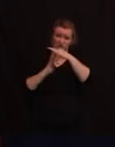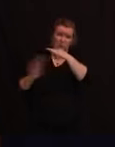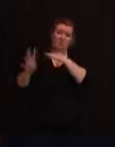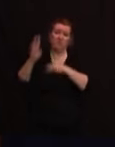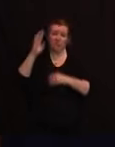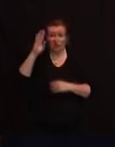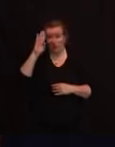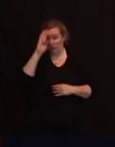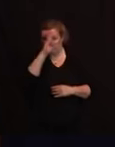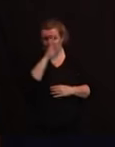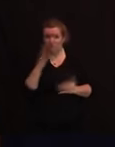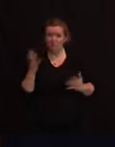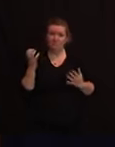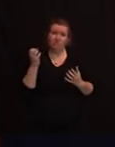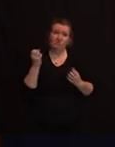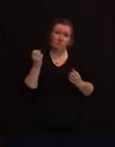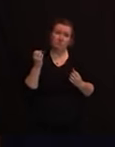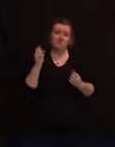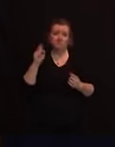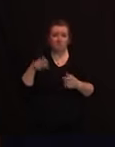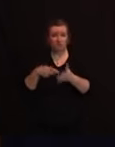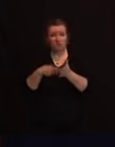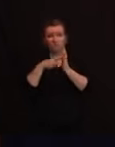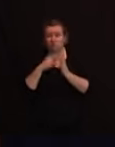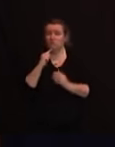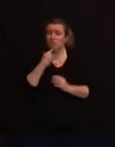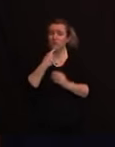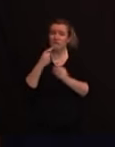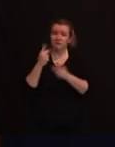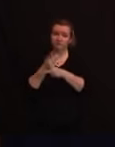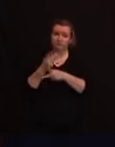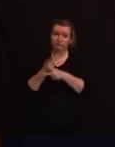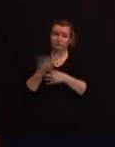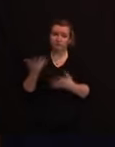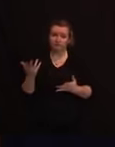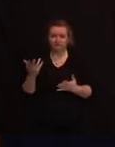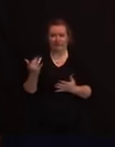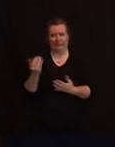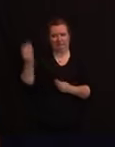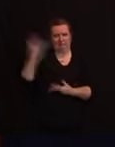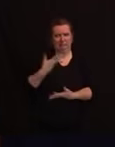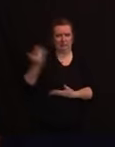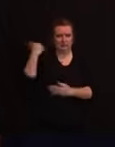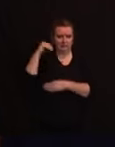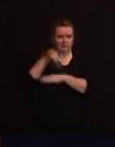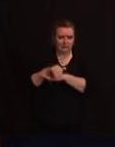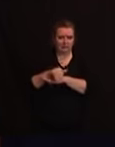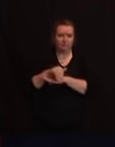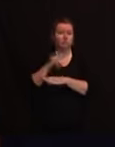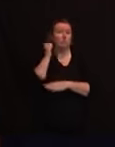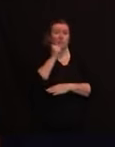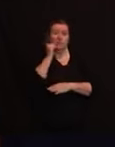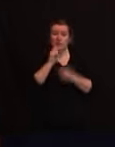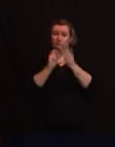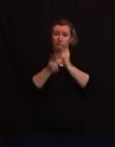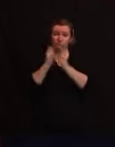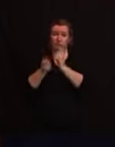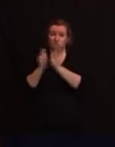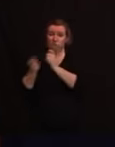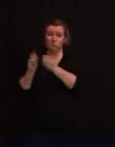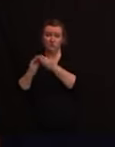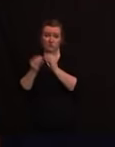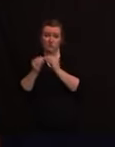cases. That's from last evening. We look at this every day. It changes every day. So